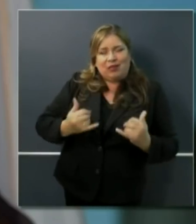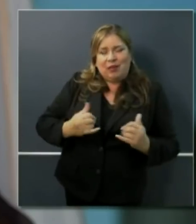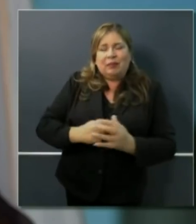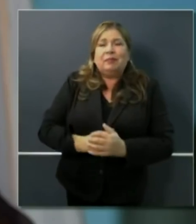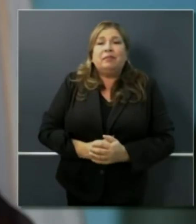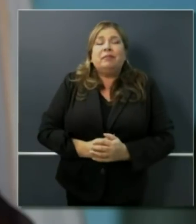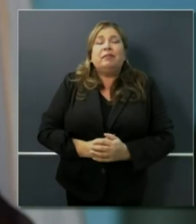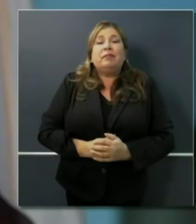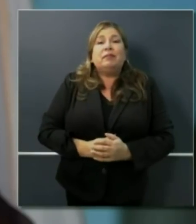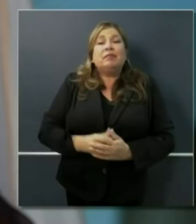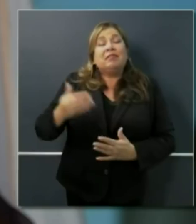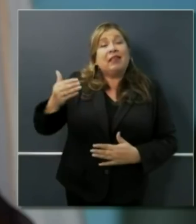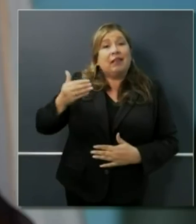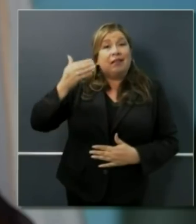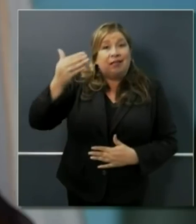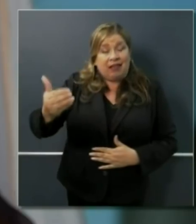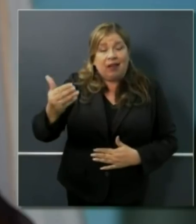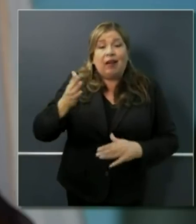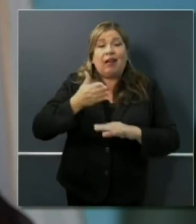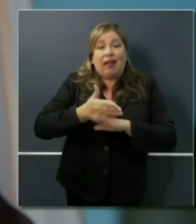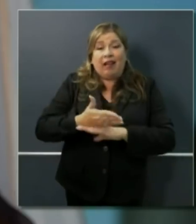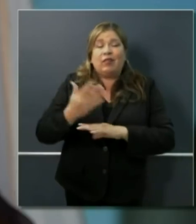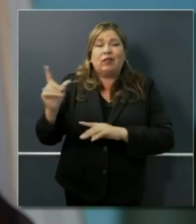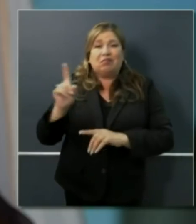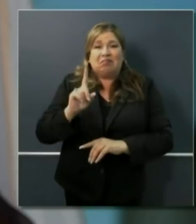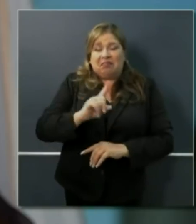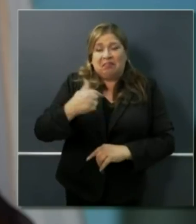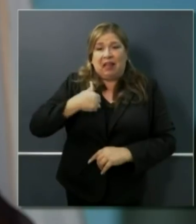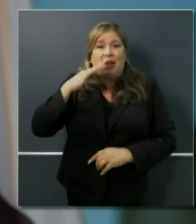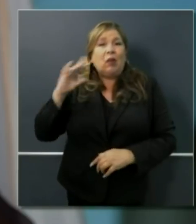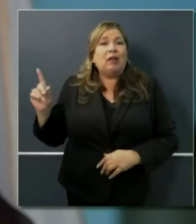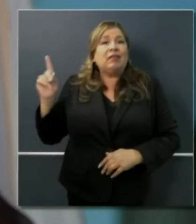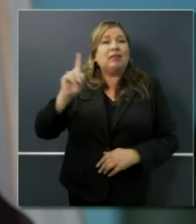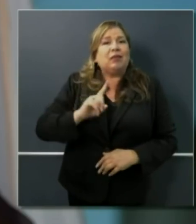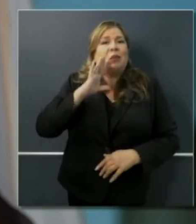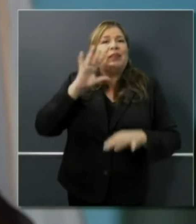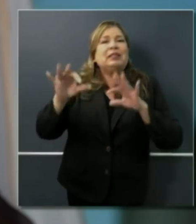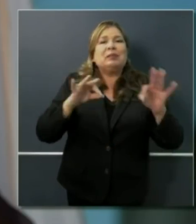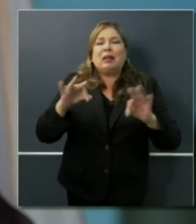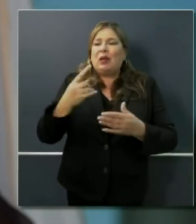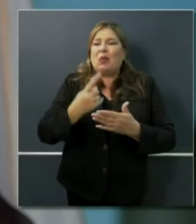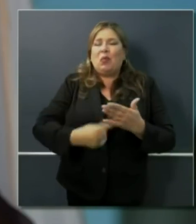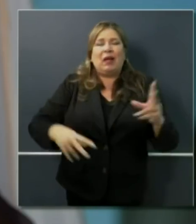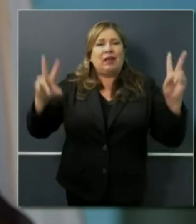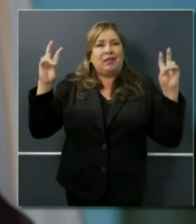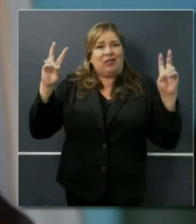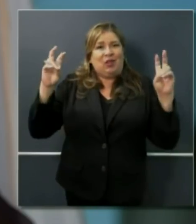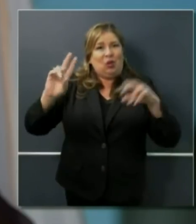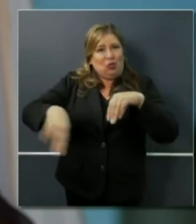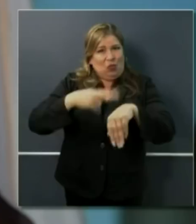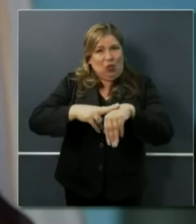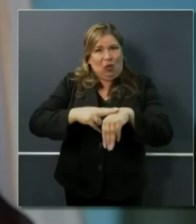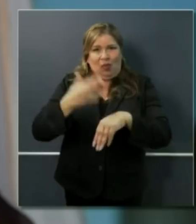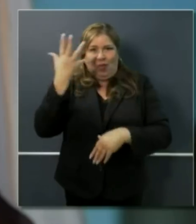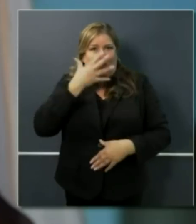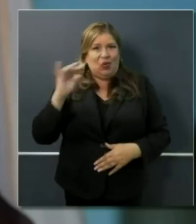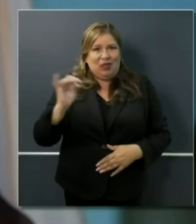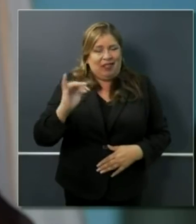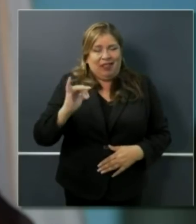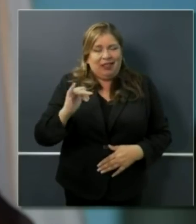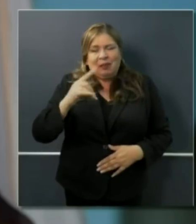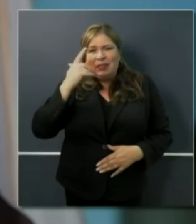a little bit more about what normal may look like, because normal is anything but. And I'll be honest and